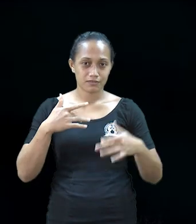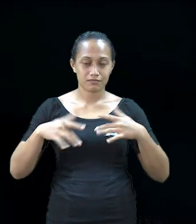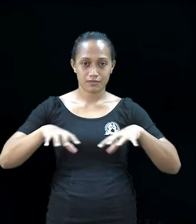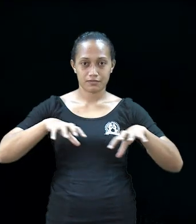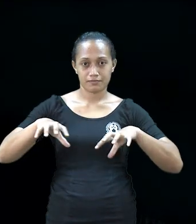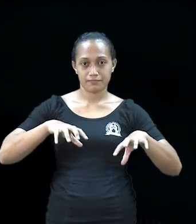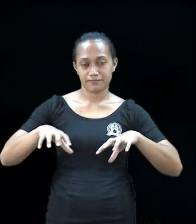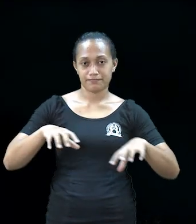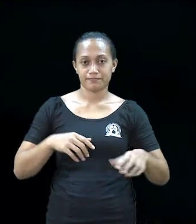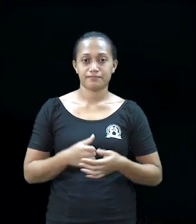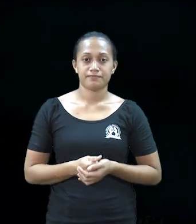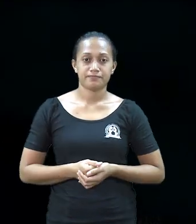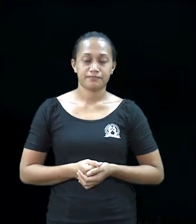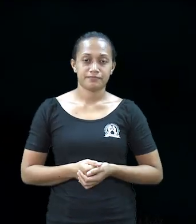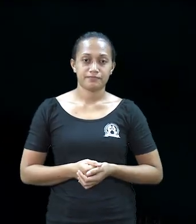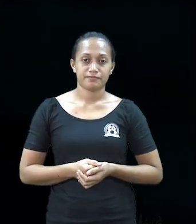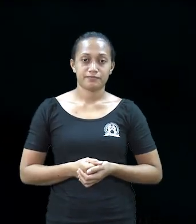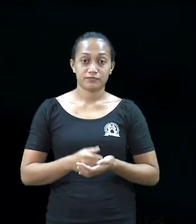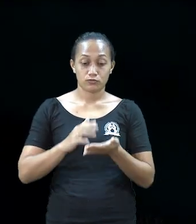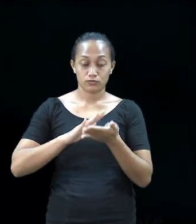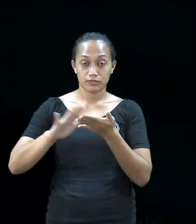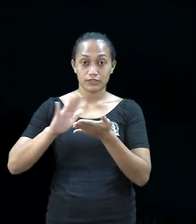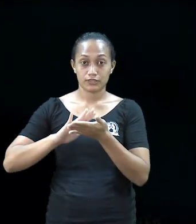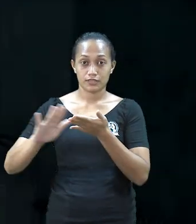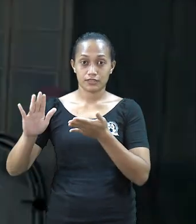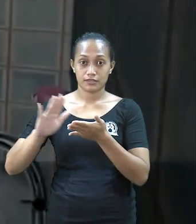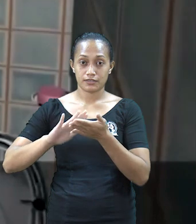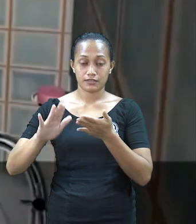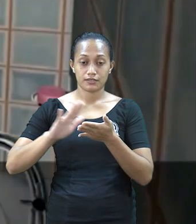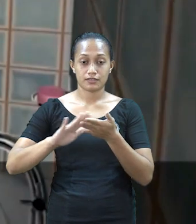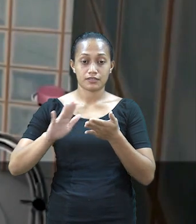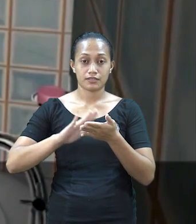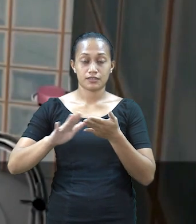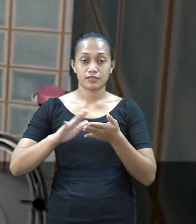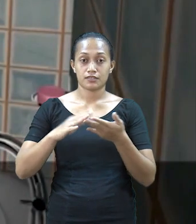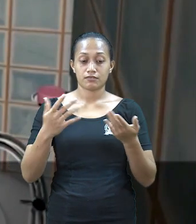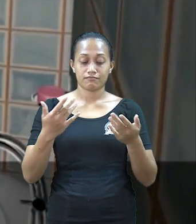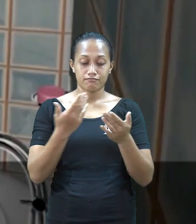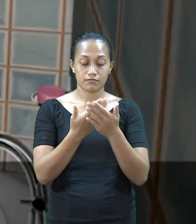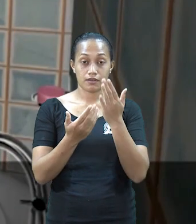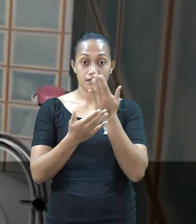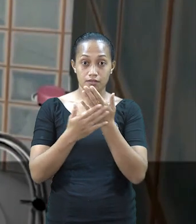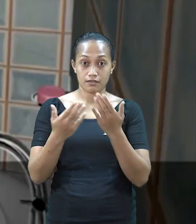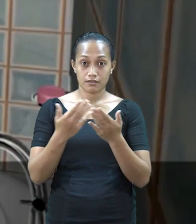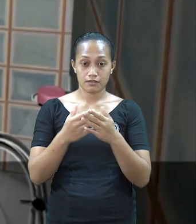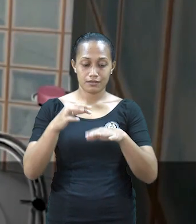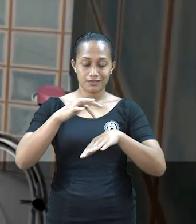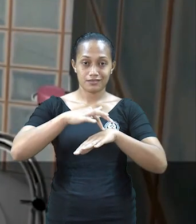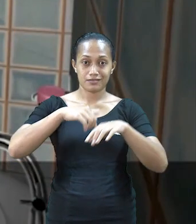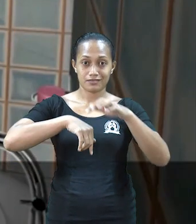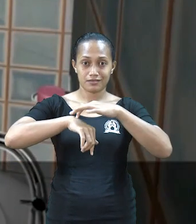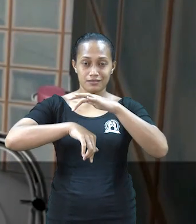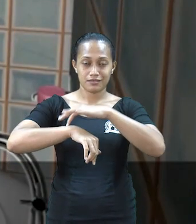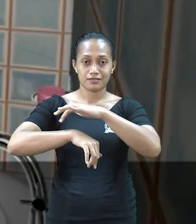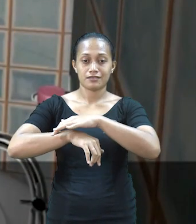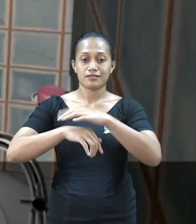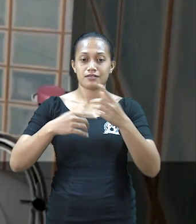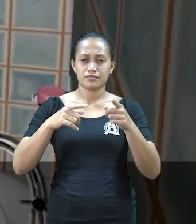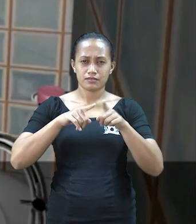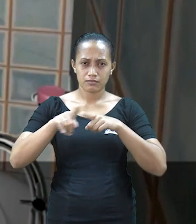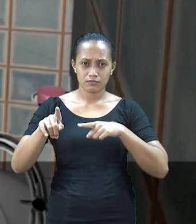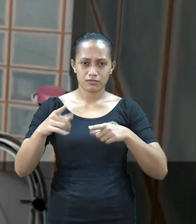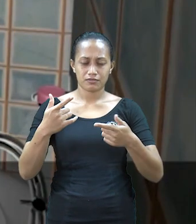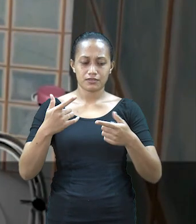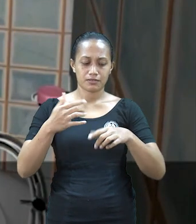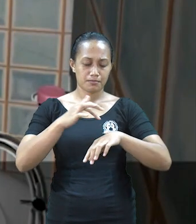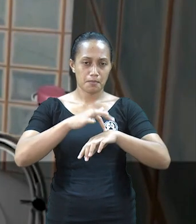habits. Cleanliness. Cleanliness of hand and skin is the most